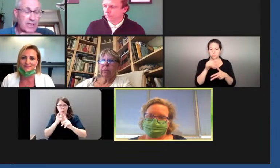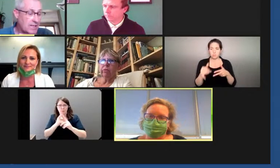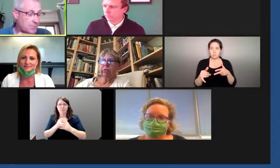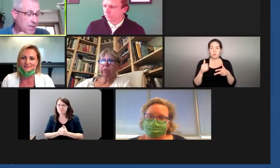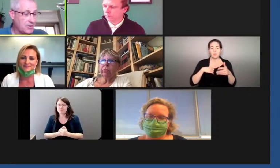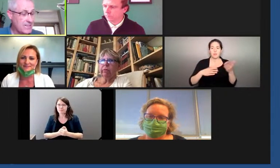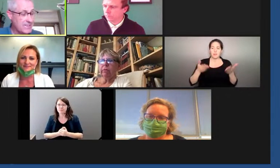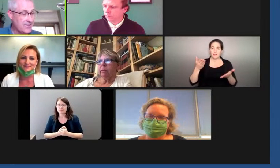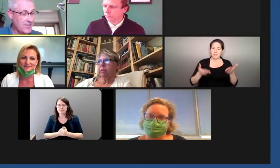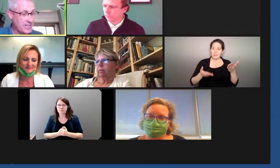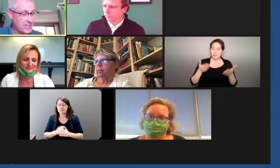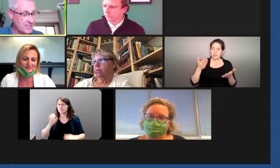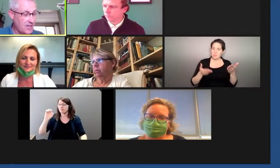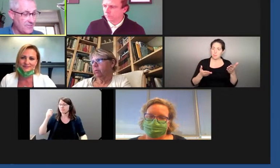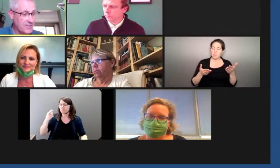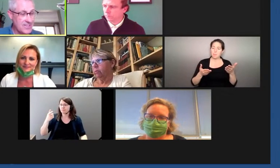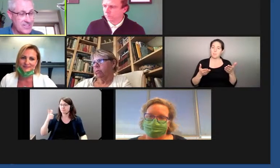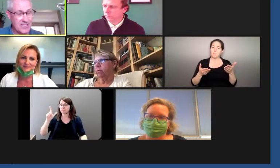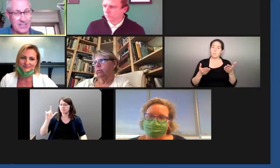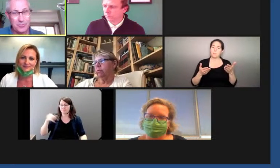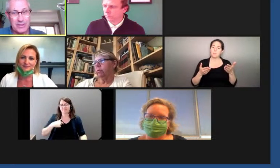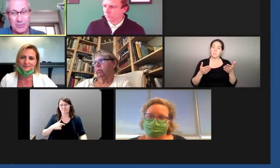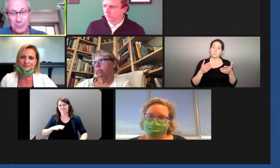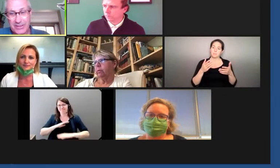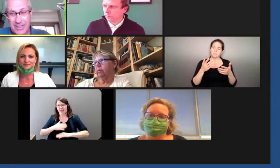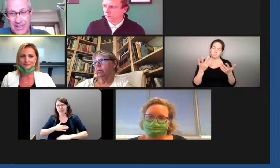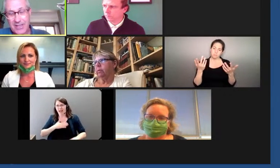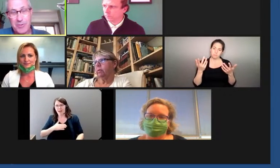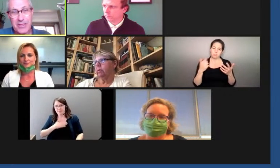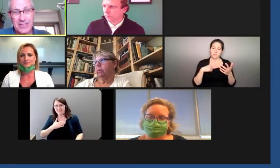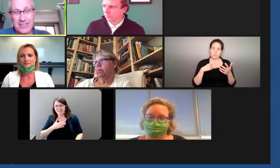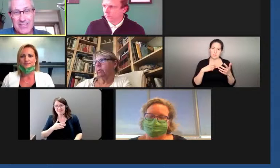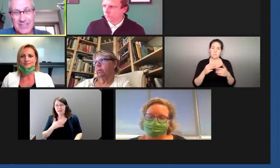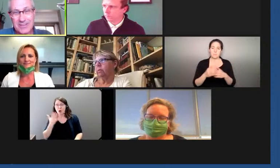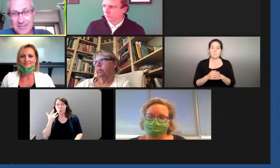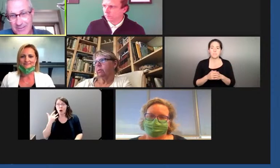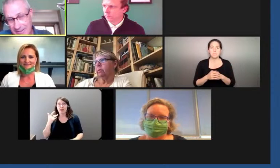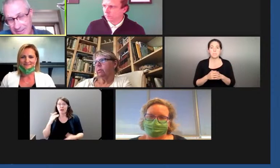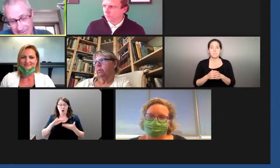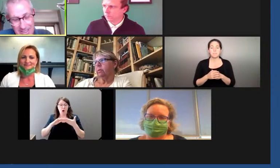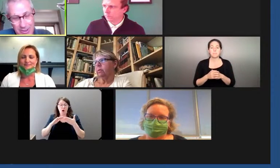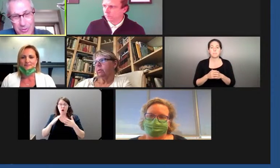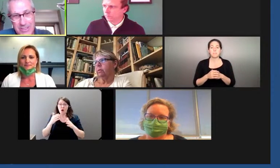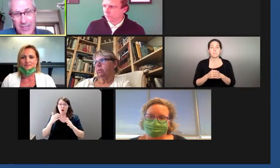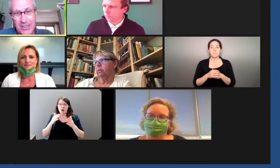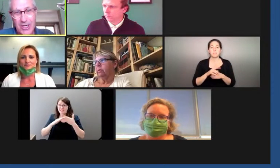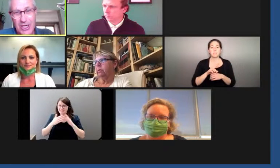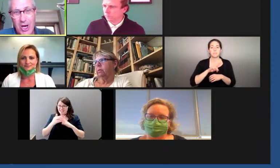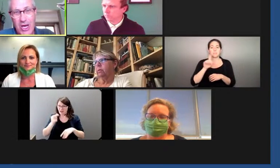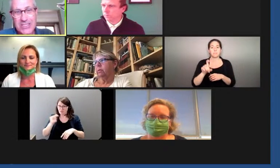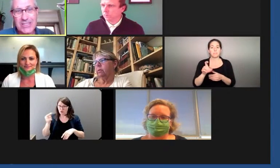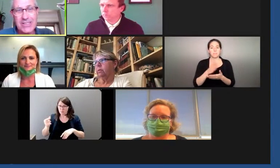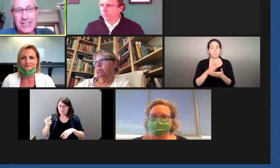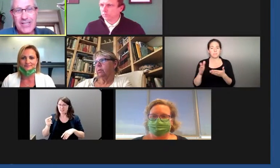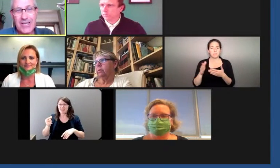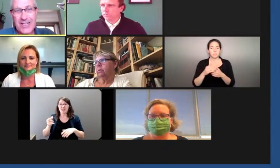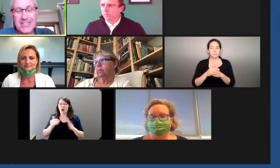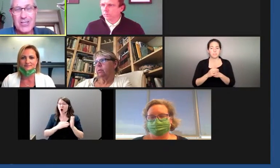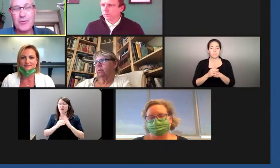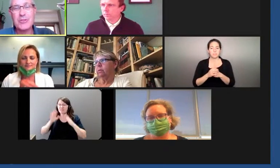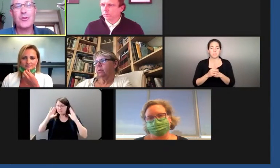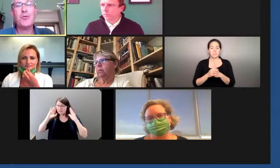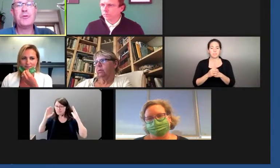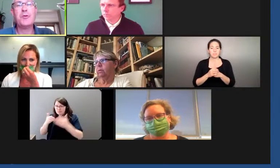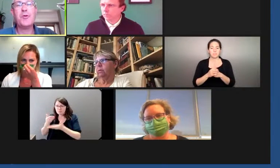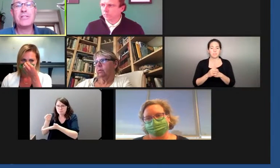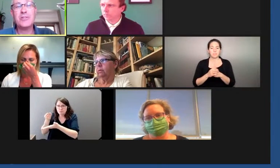No, I'm glad to hear that, because often at the city, we end up making a decision 100% on cost, and that doesn't